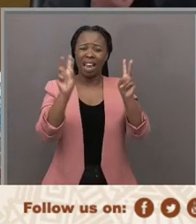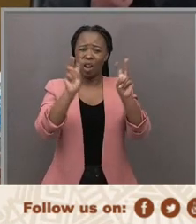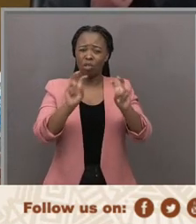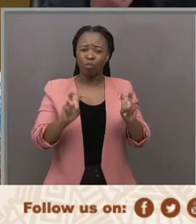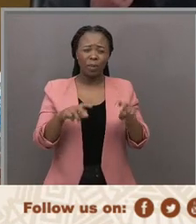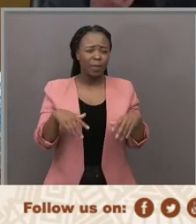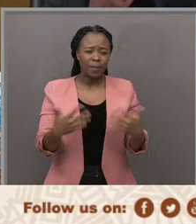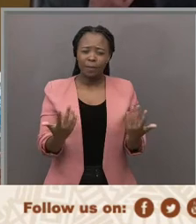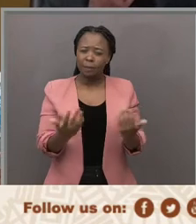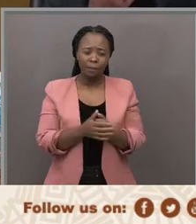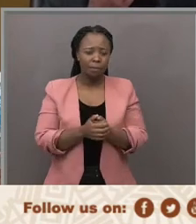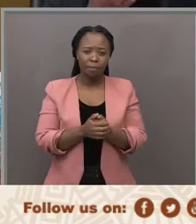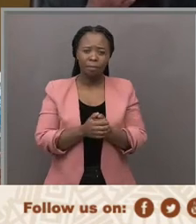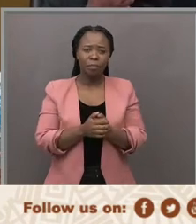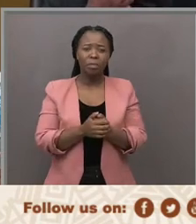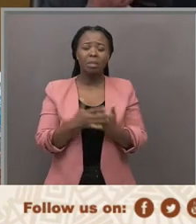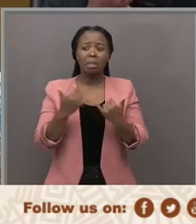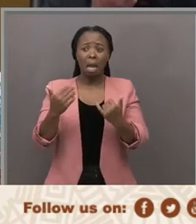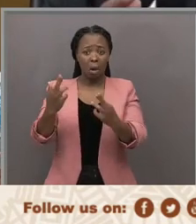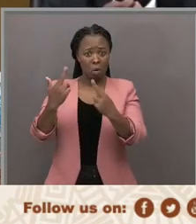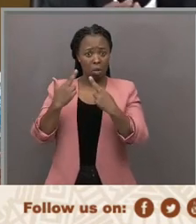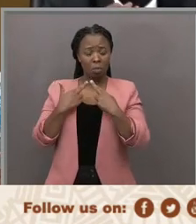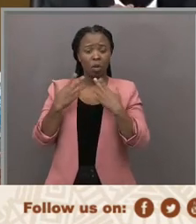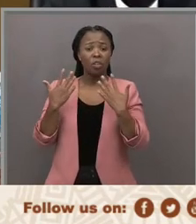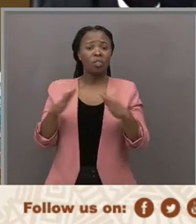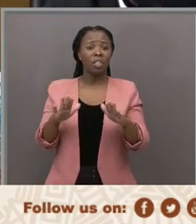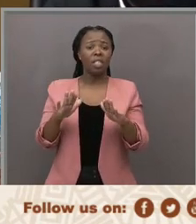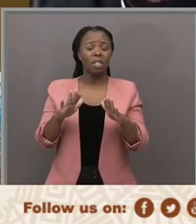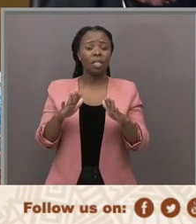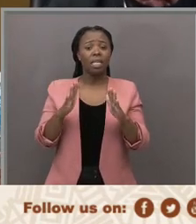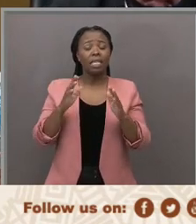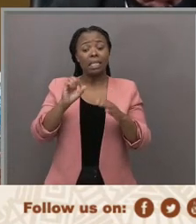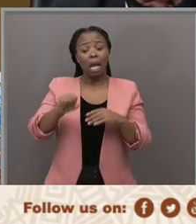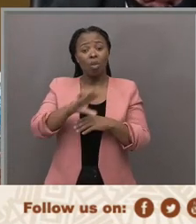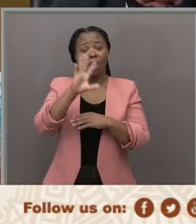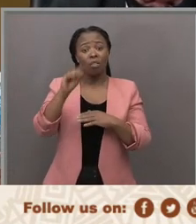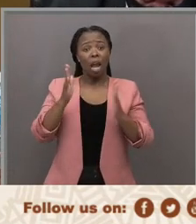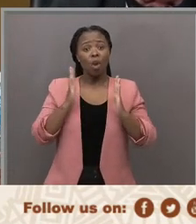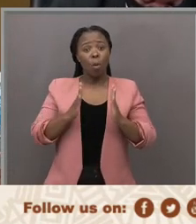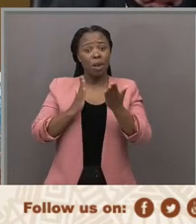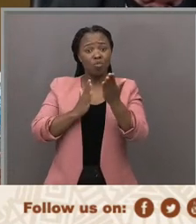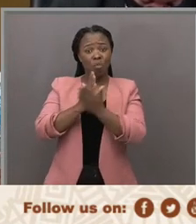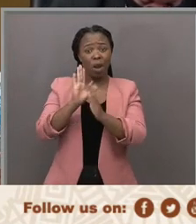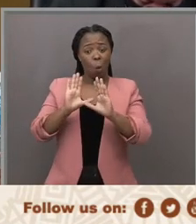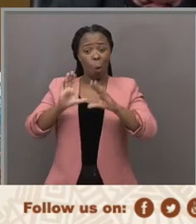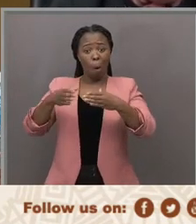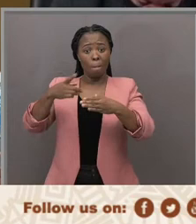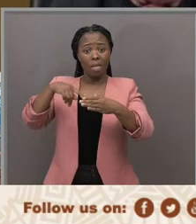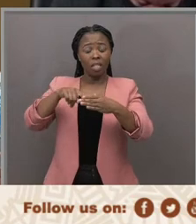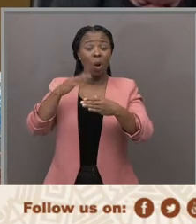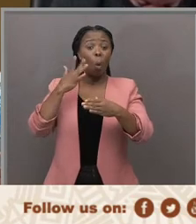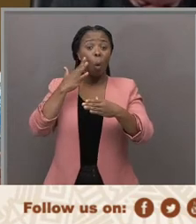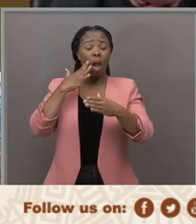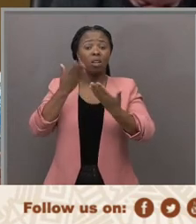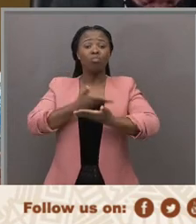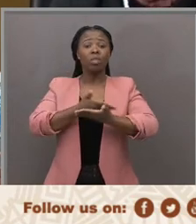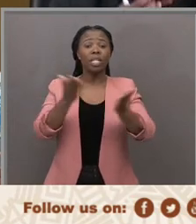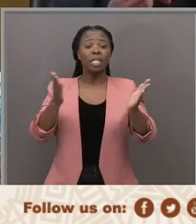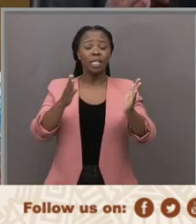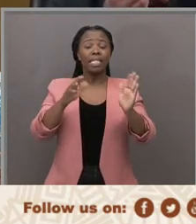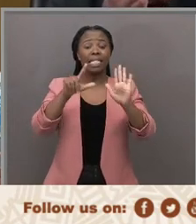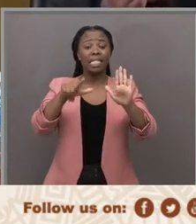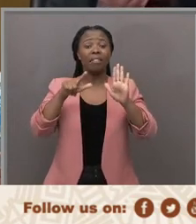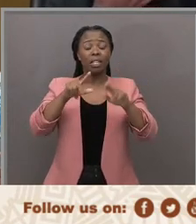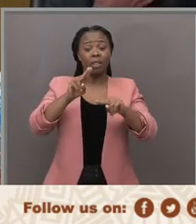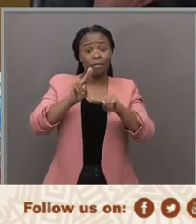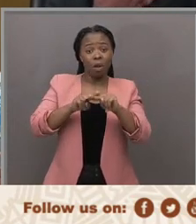just received a report released by the South African Human Rights Commission, released on the 17th of February, and